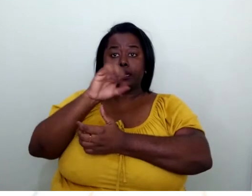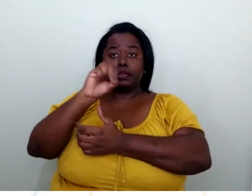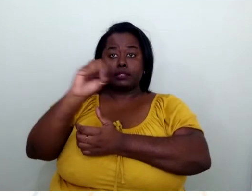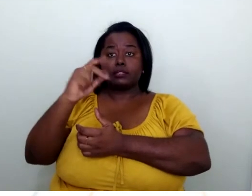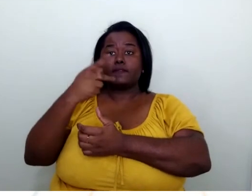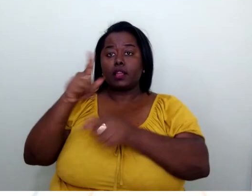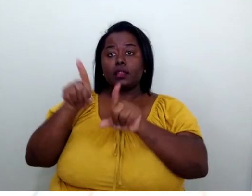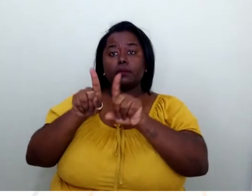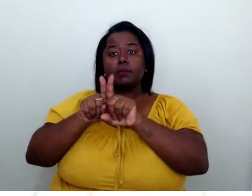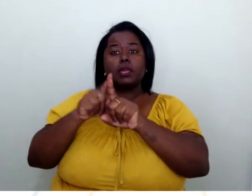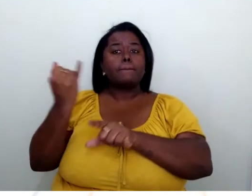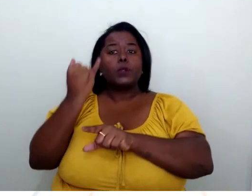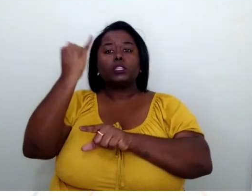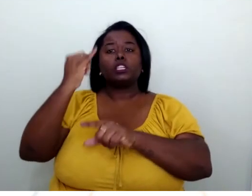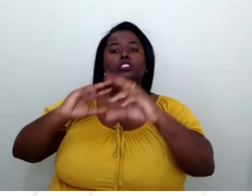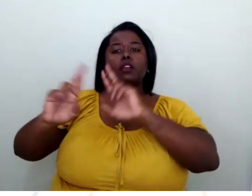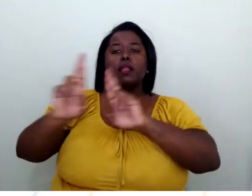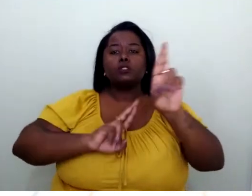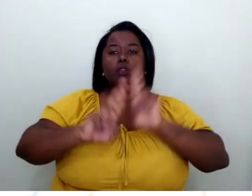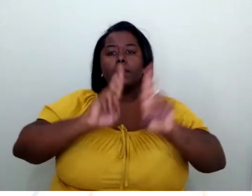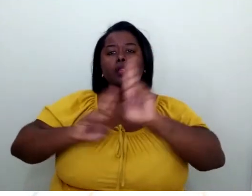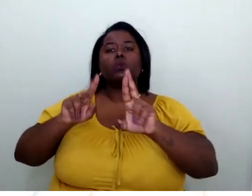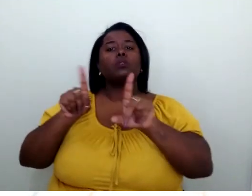Next, I'd like to talk about student engagement.